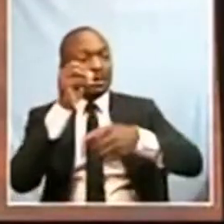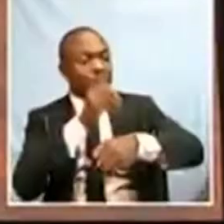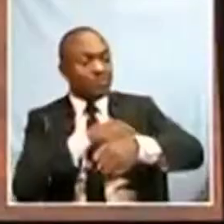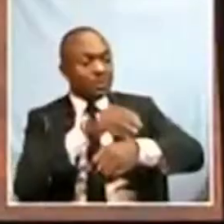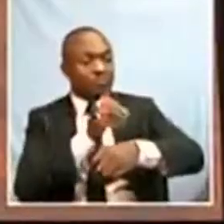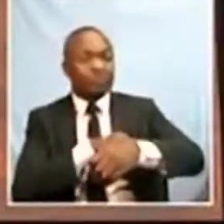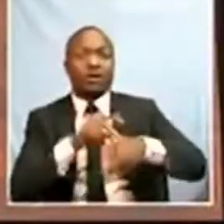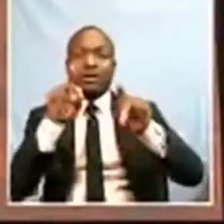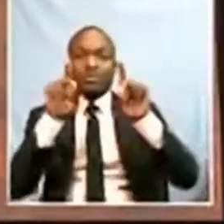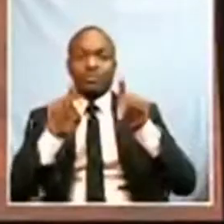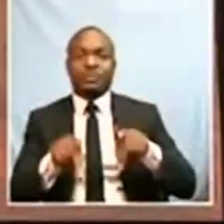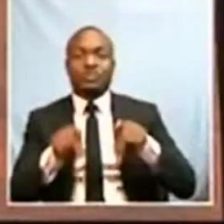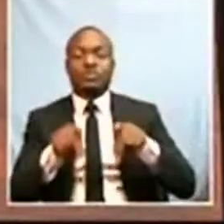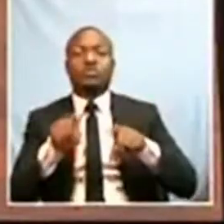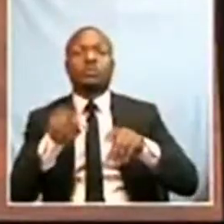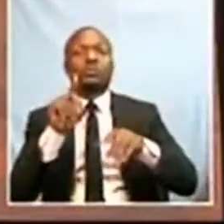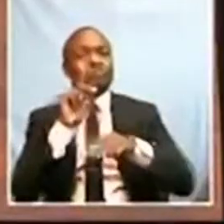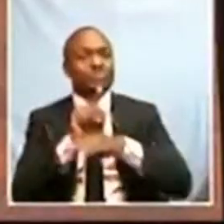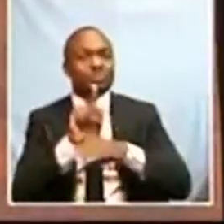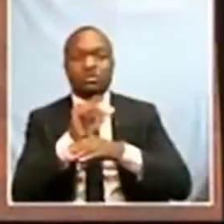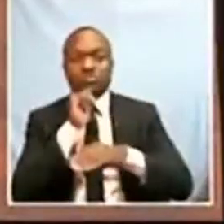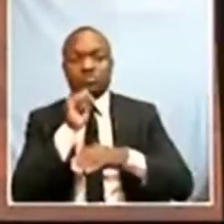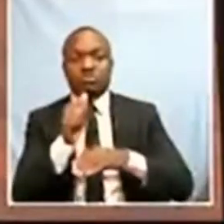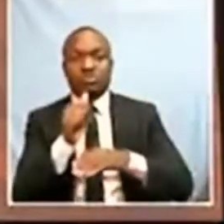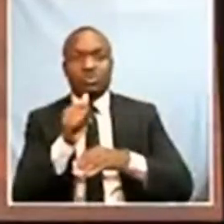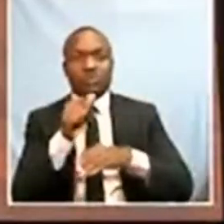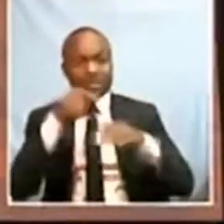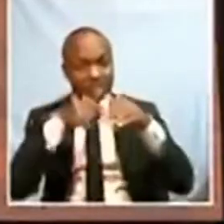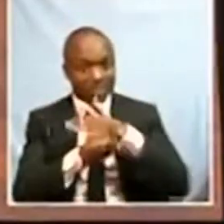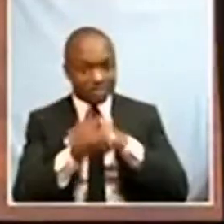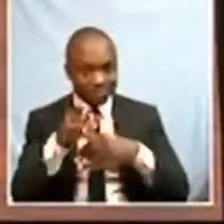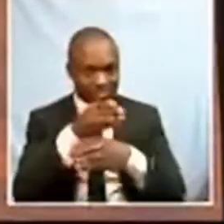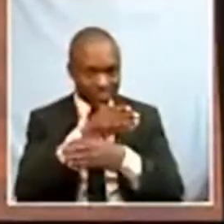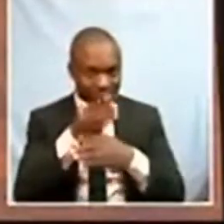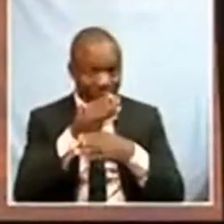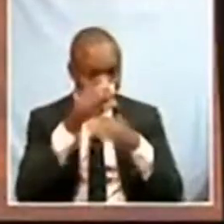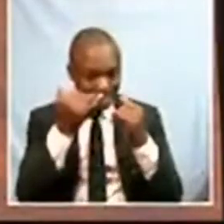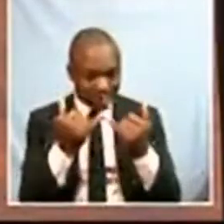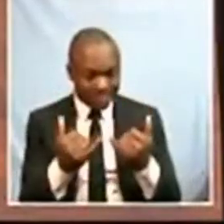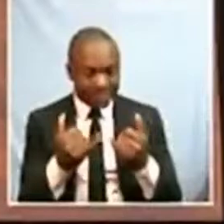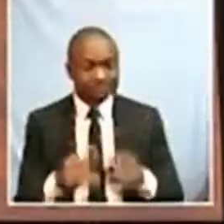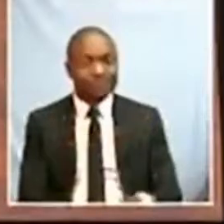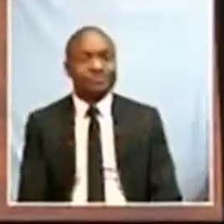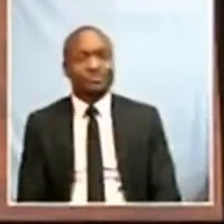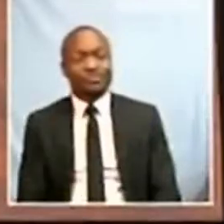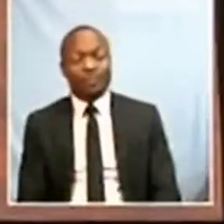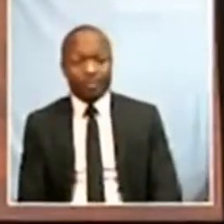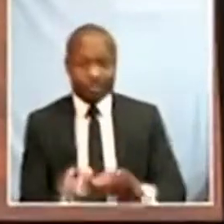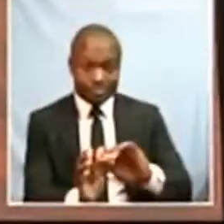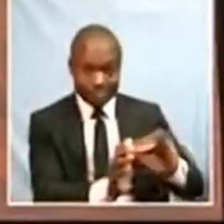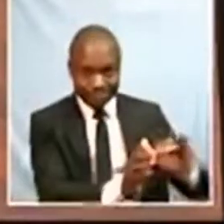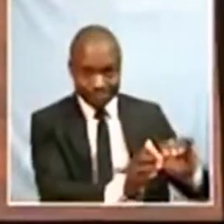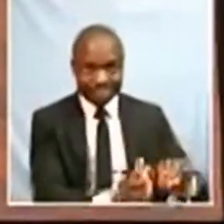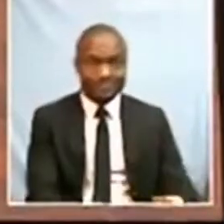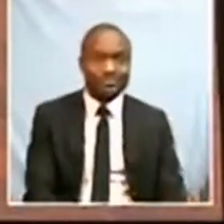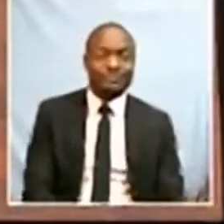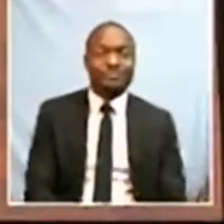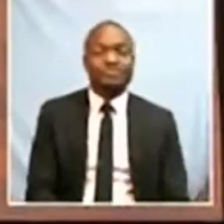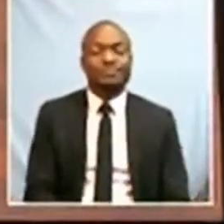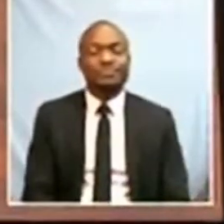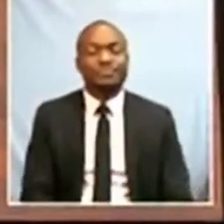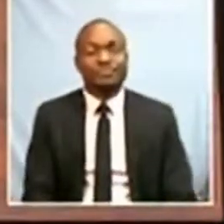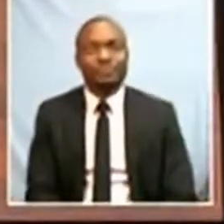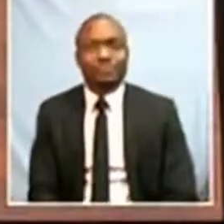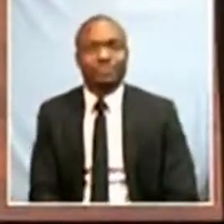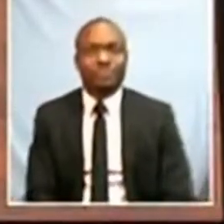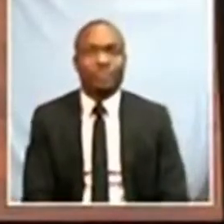of approved businesses. Now, we leave it there. We go